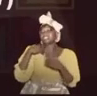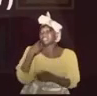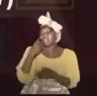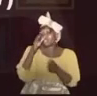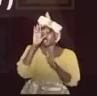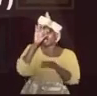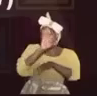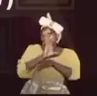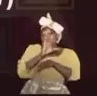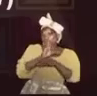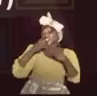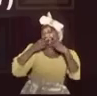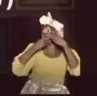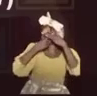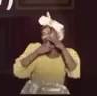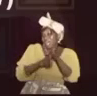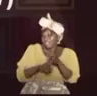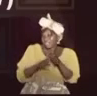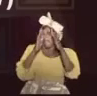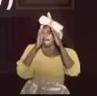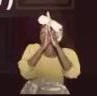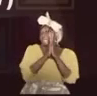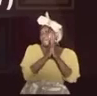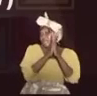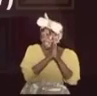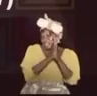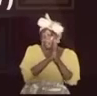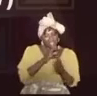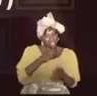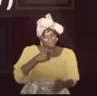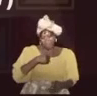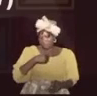pray, I was not there, but